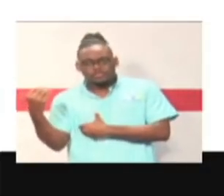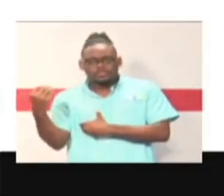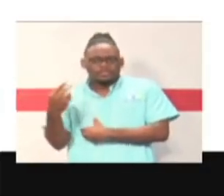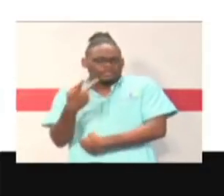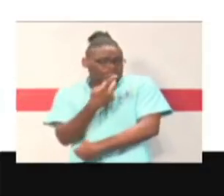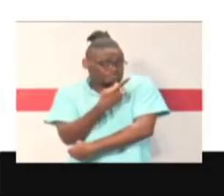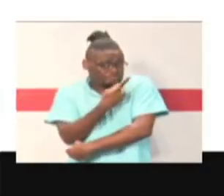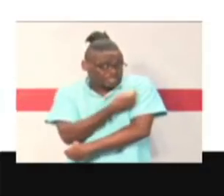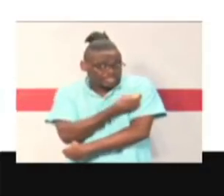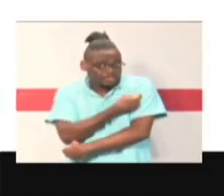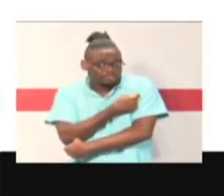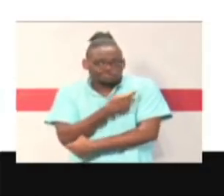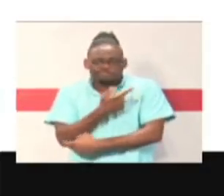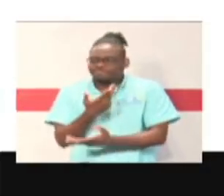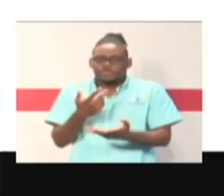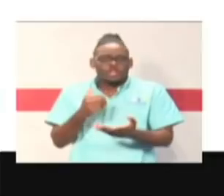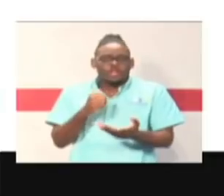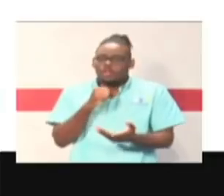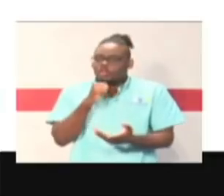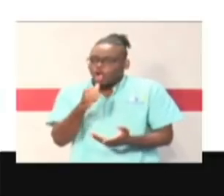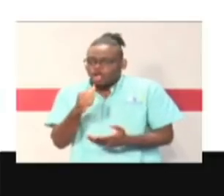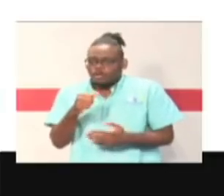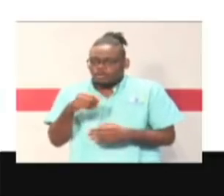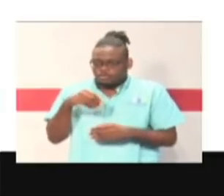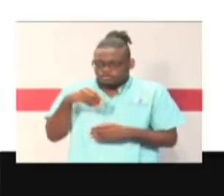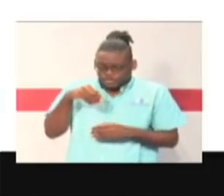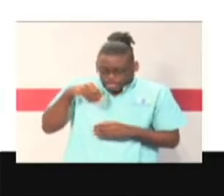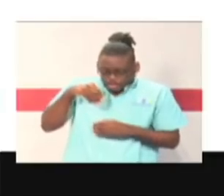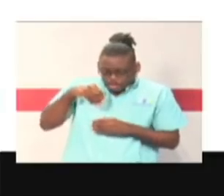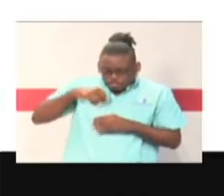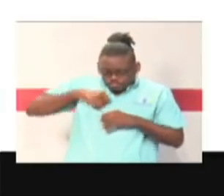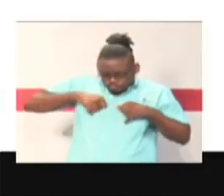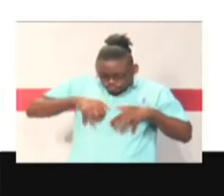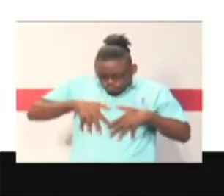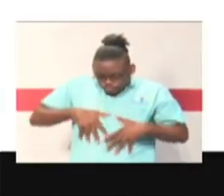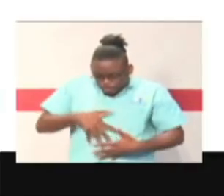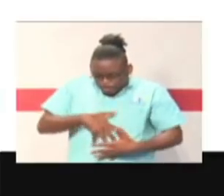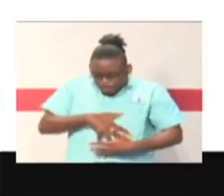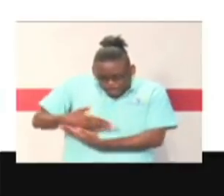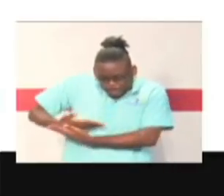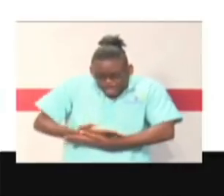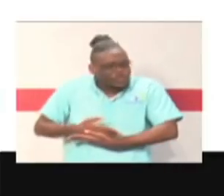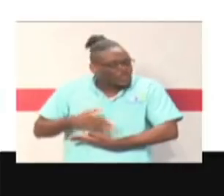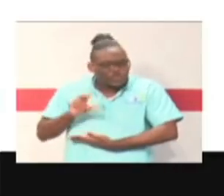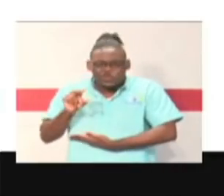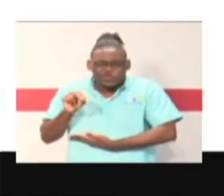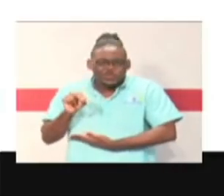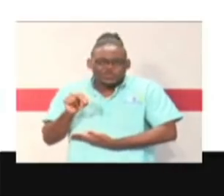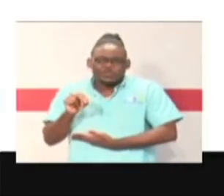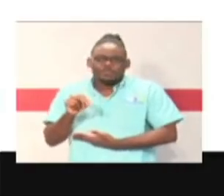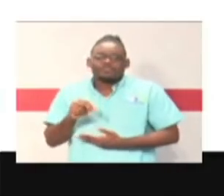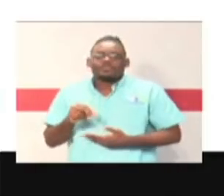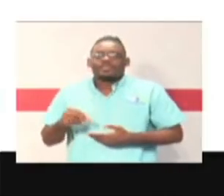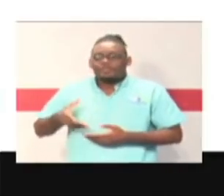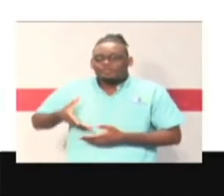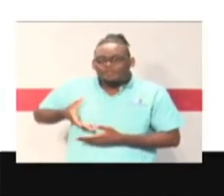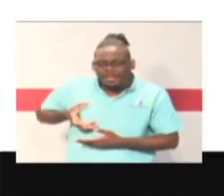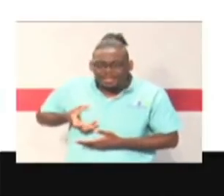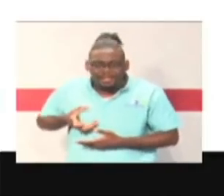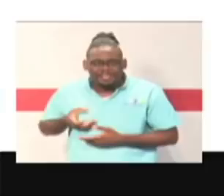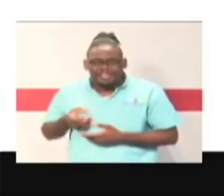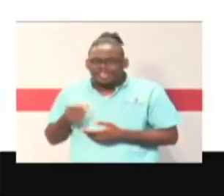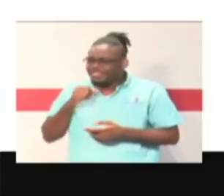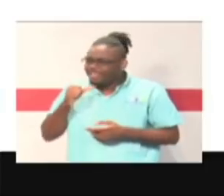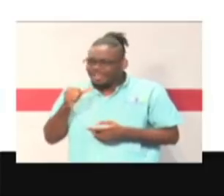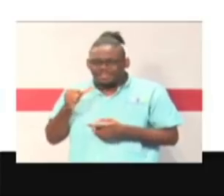the placenta. If you're breastfeeding, the vaccine does not go into the breast milk. The antibodies,